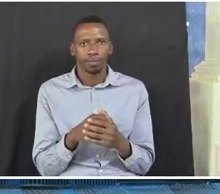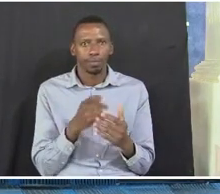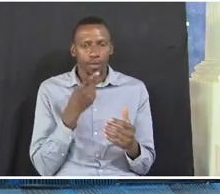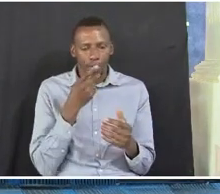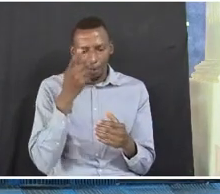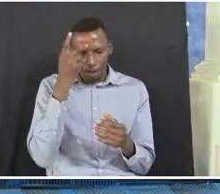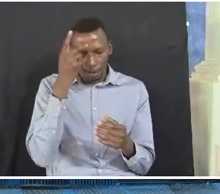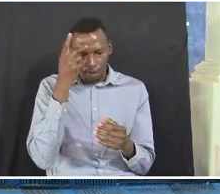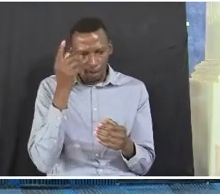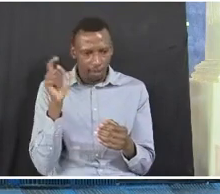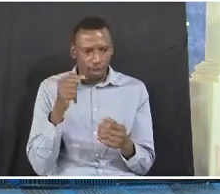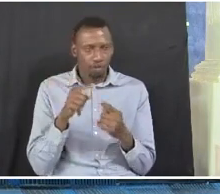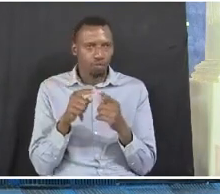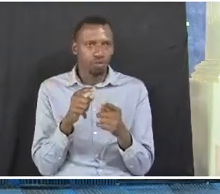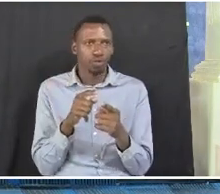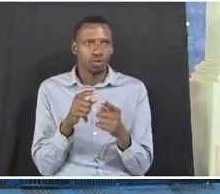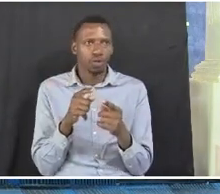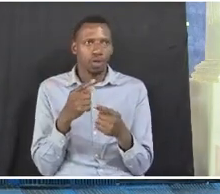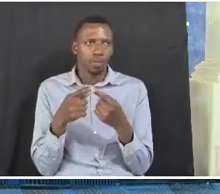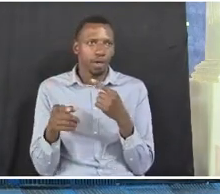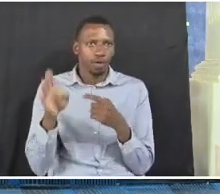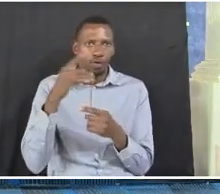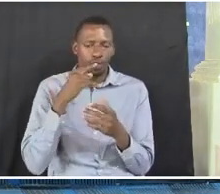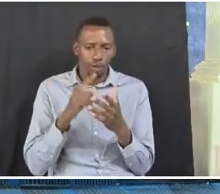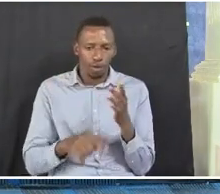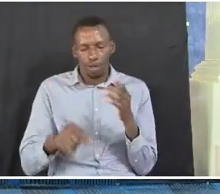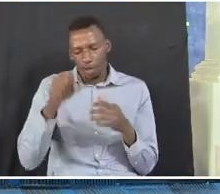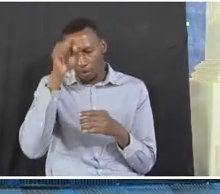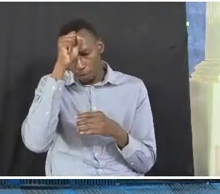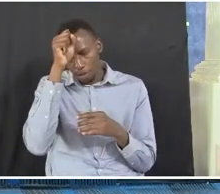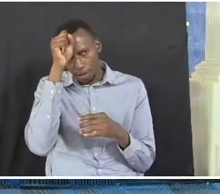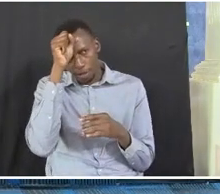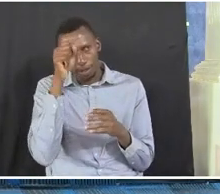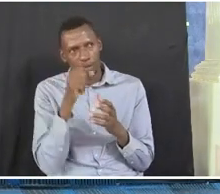Parent can't speak. But God says,